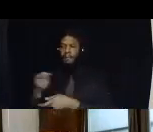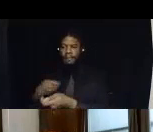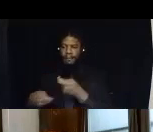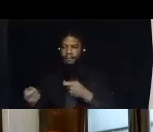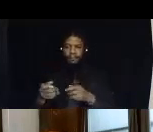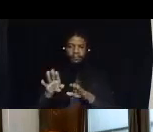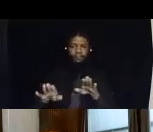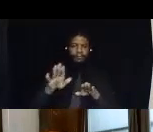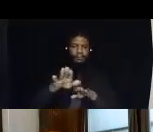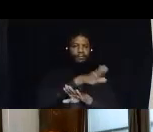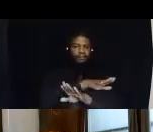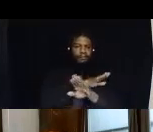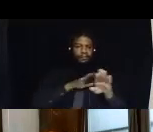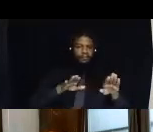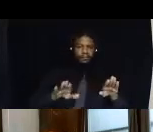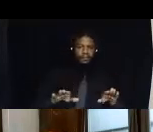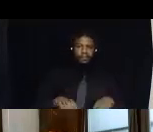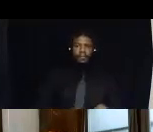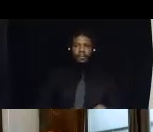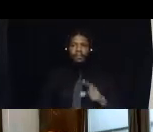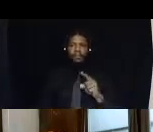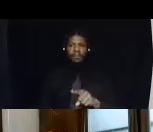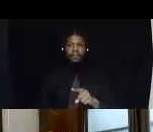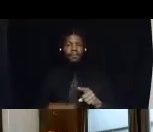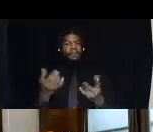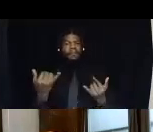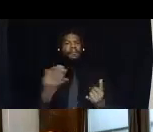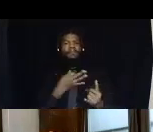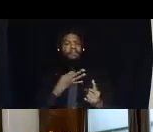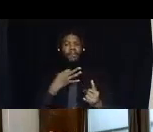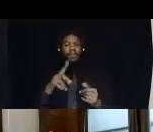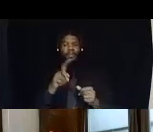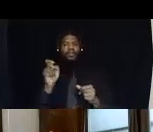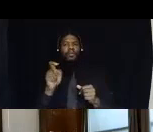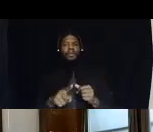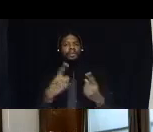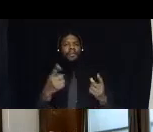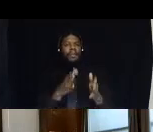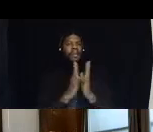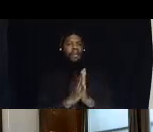CJ, are you able to speak to your color palette? There's some questions about that.